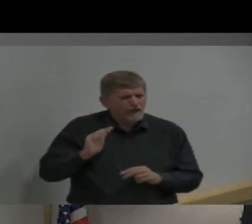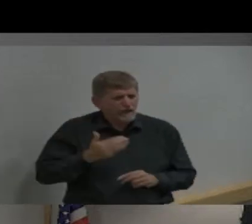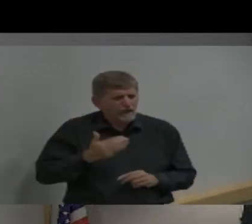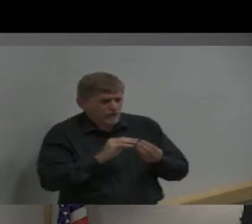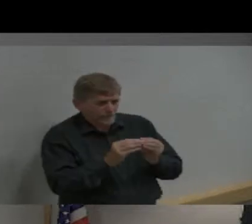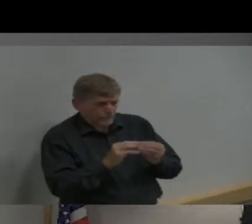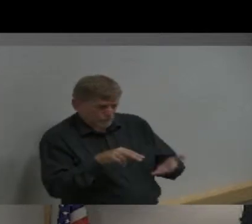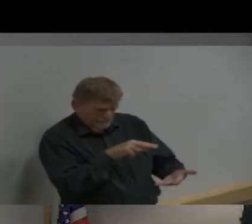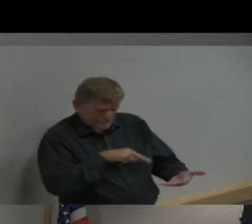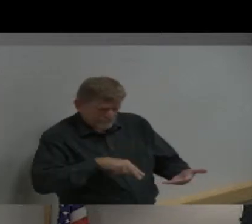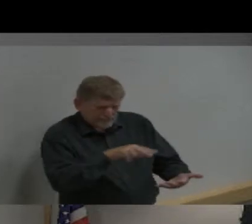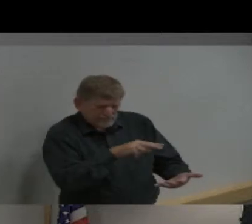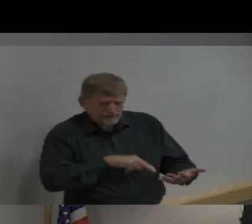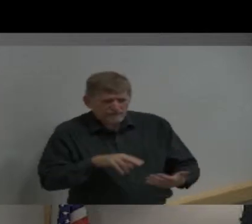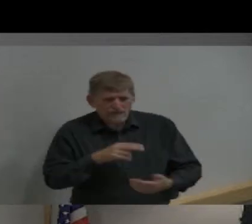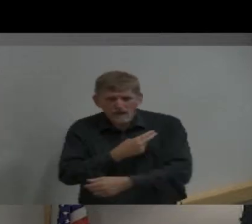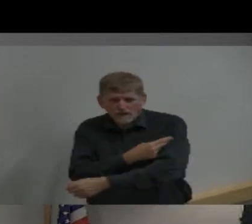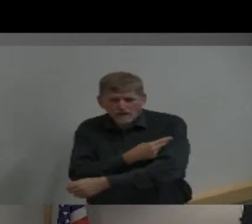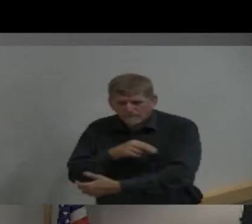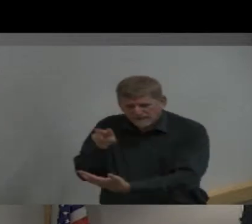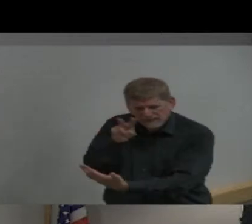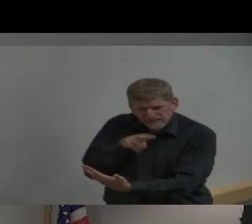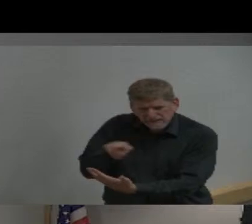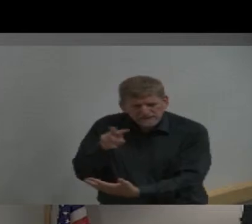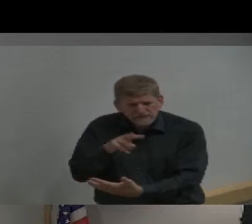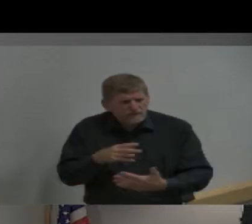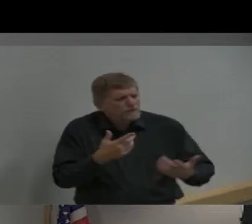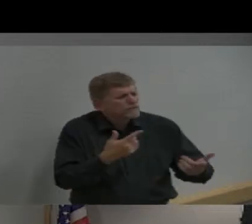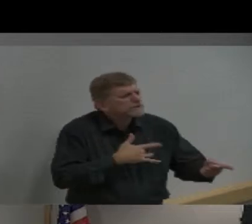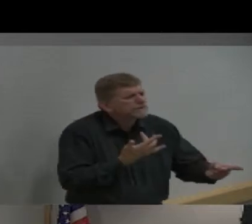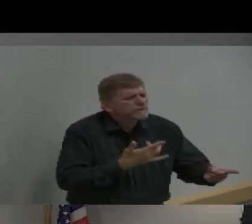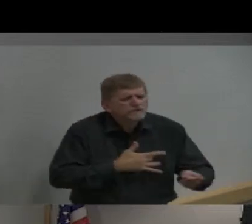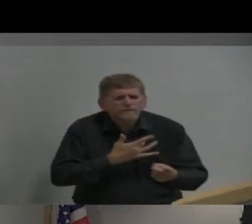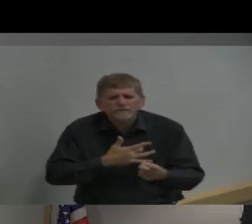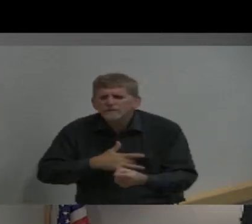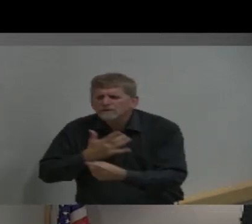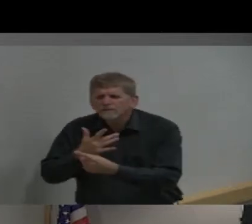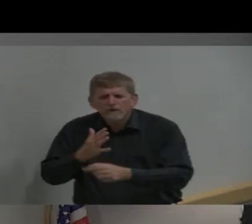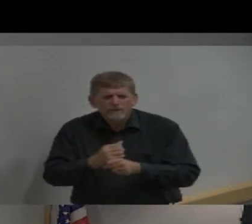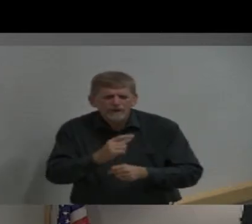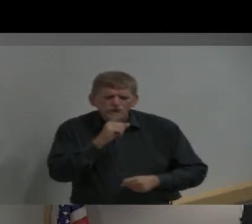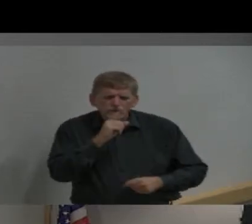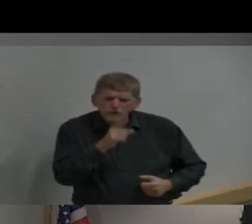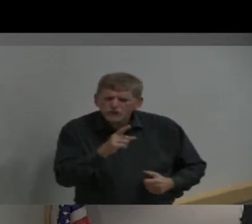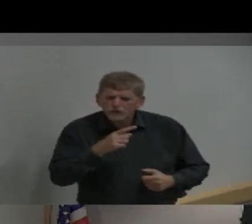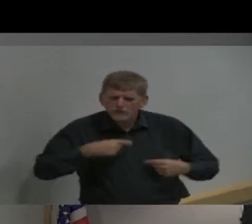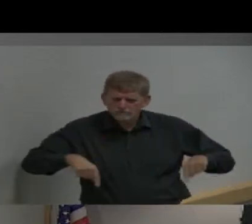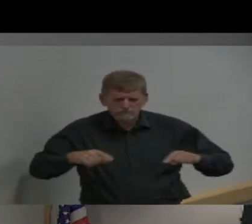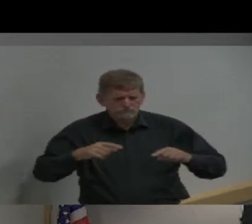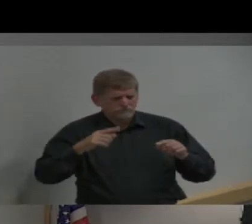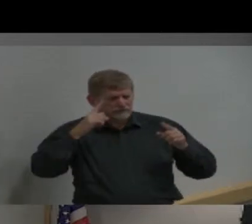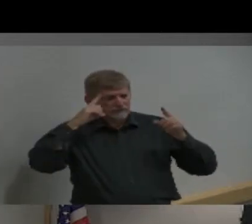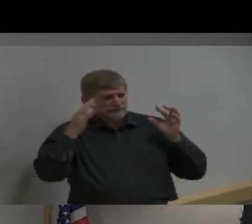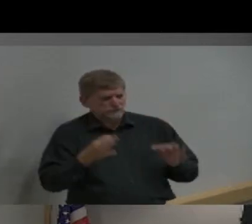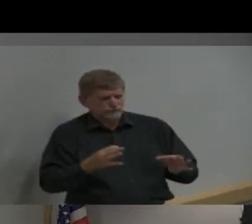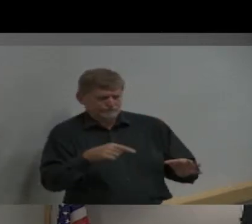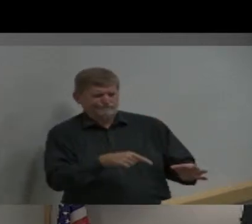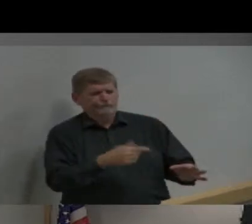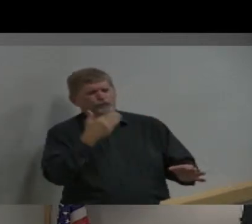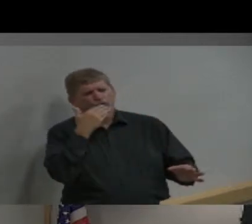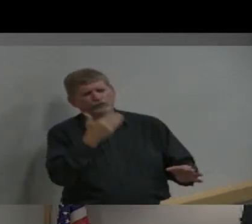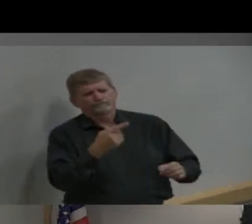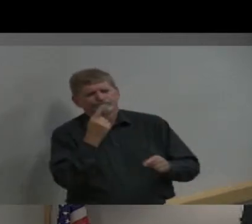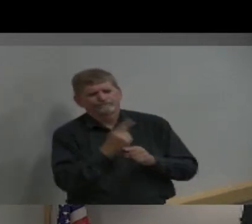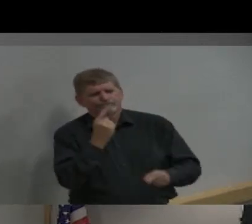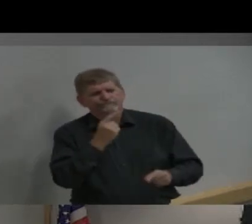hospitals are going through, and make sure that we're making good decisions for the public health and also keeping an eye on our economy. And